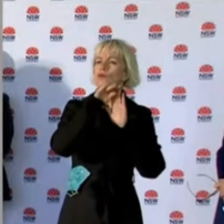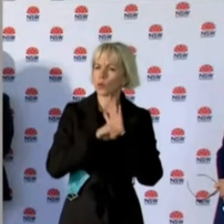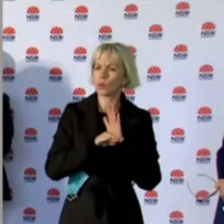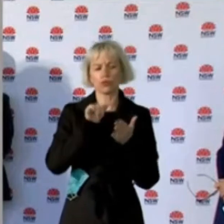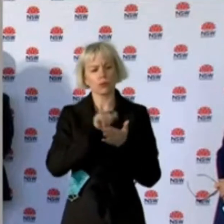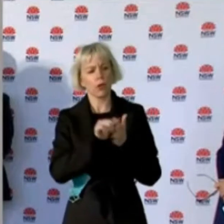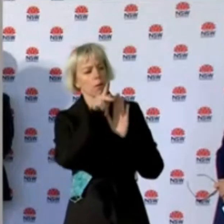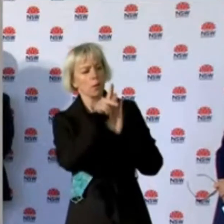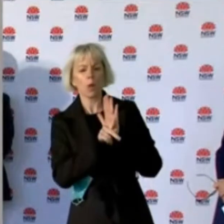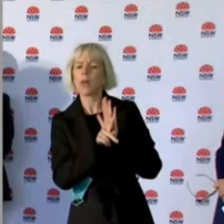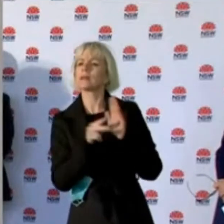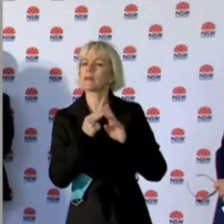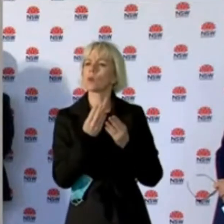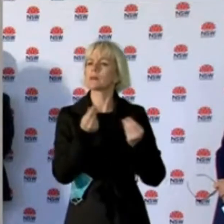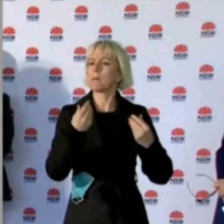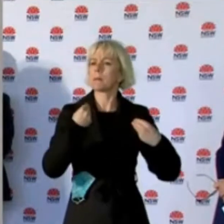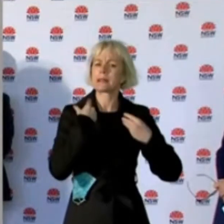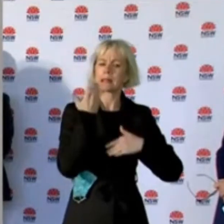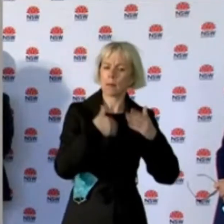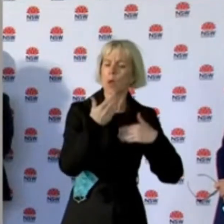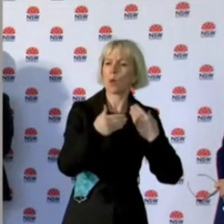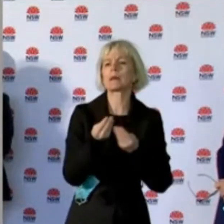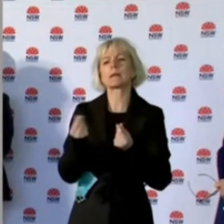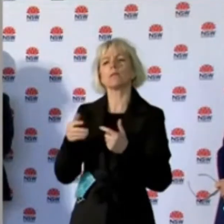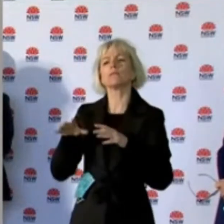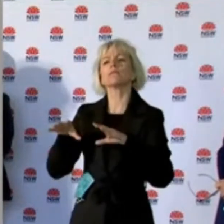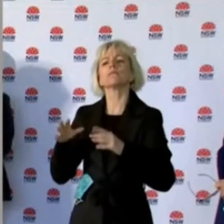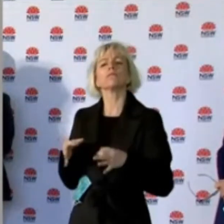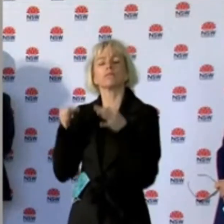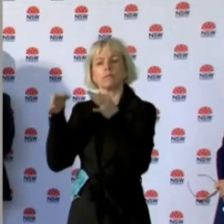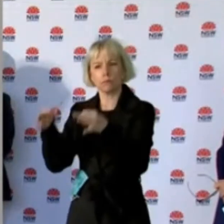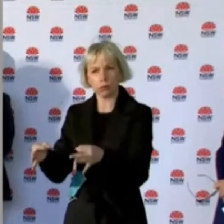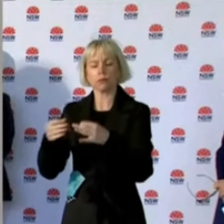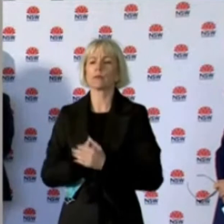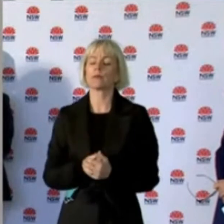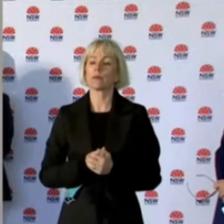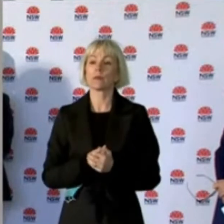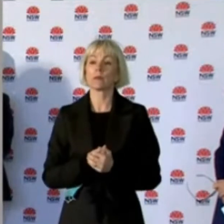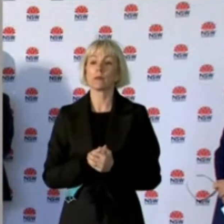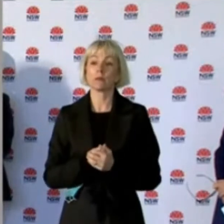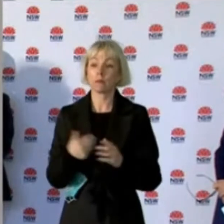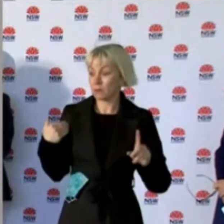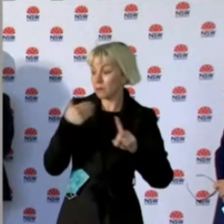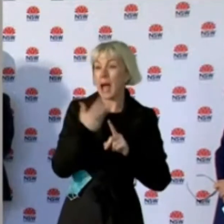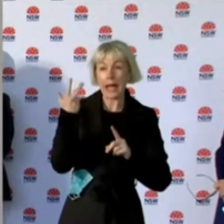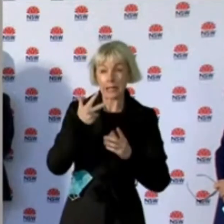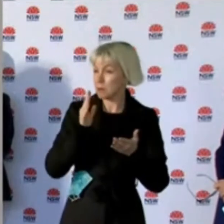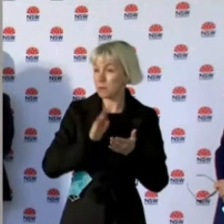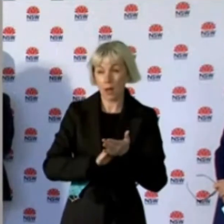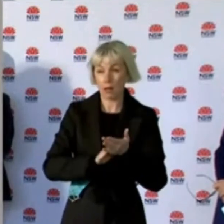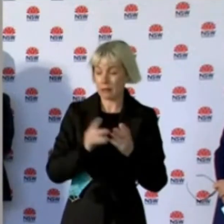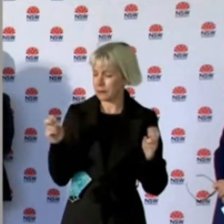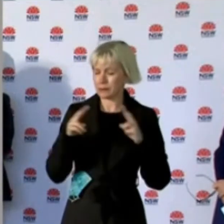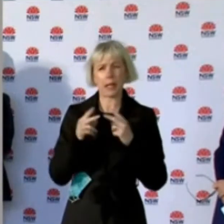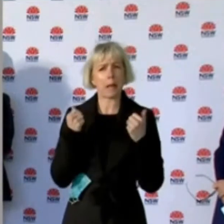as we can. We know that over the last 18 months we've come out in a very strong way, maintained all the jobs across the state, and that's what we